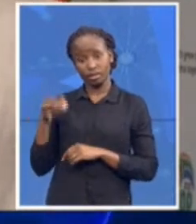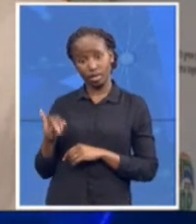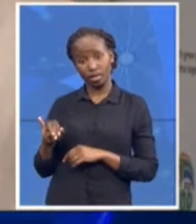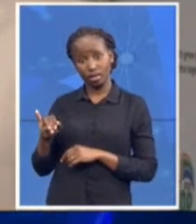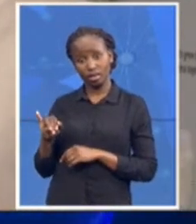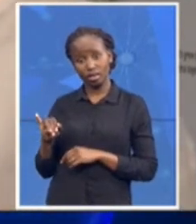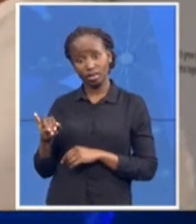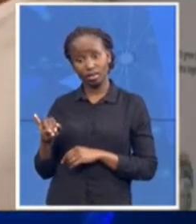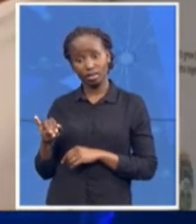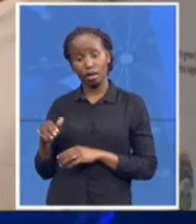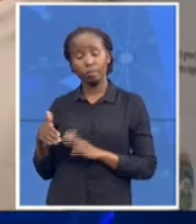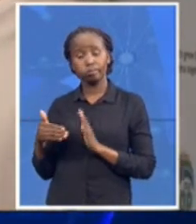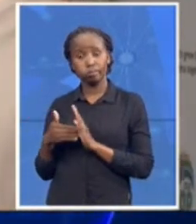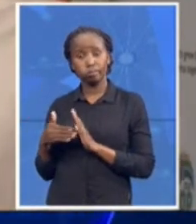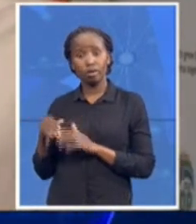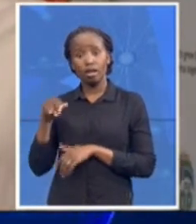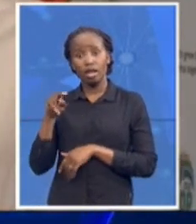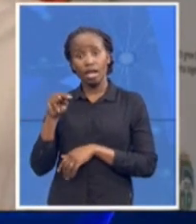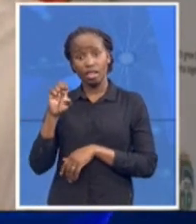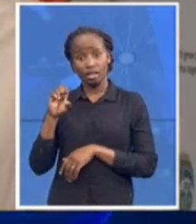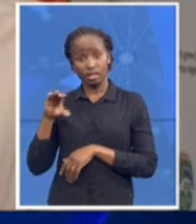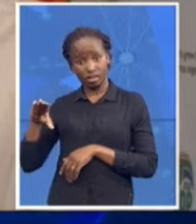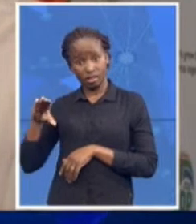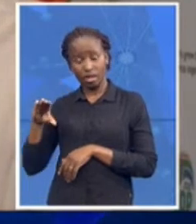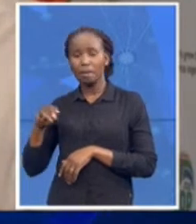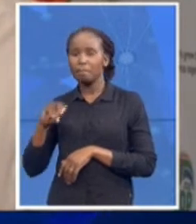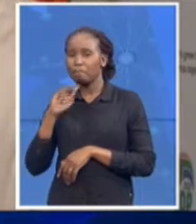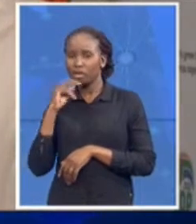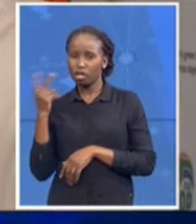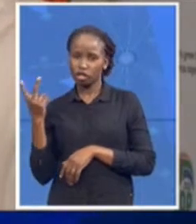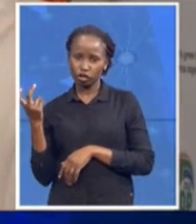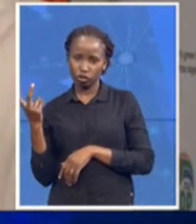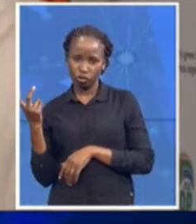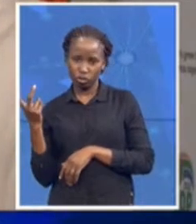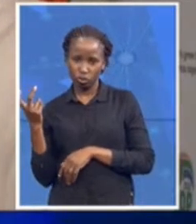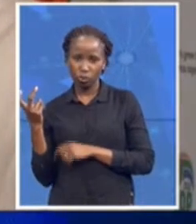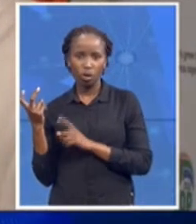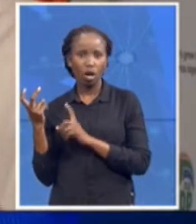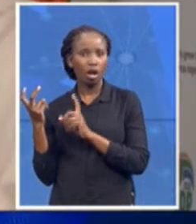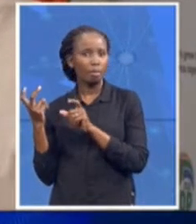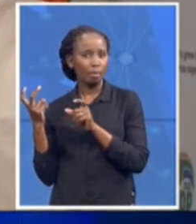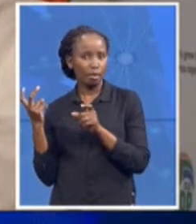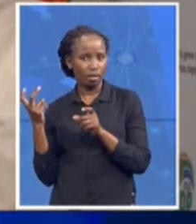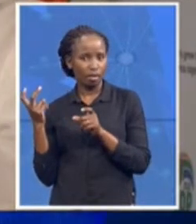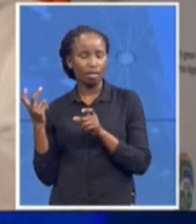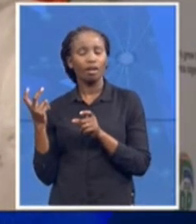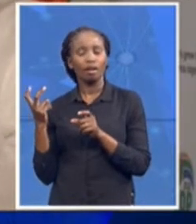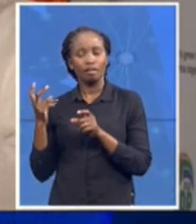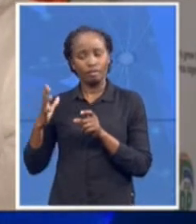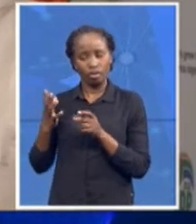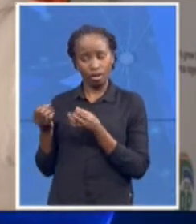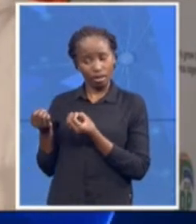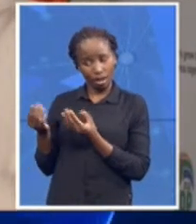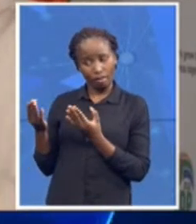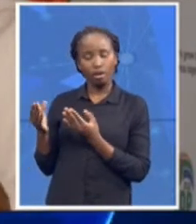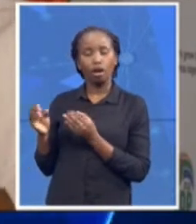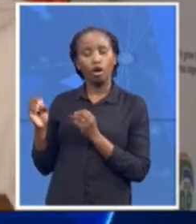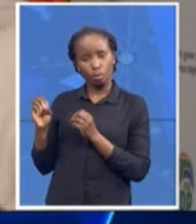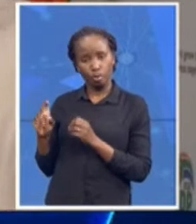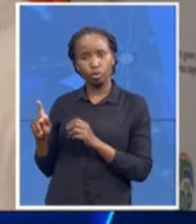them, giving them an opportunity. So let's just give